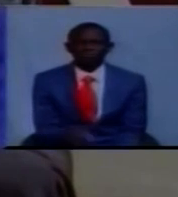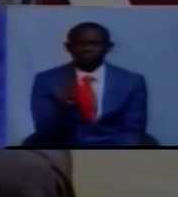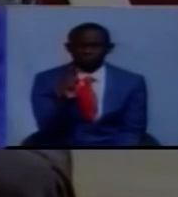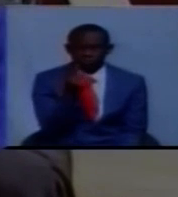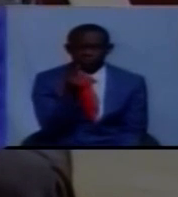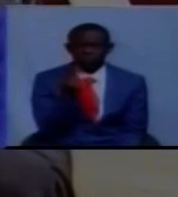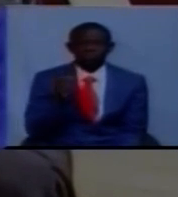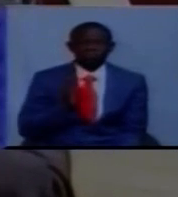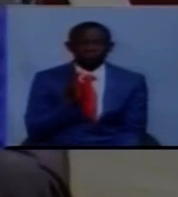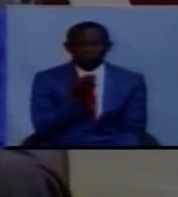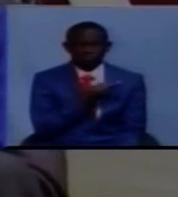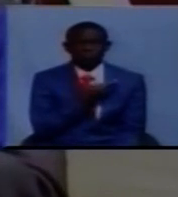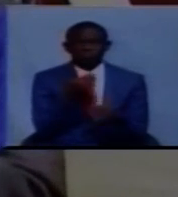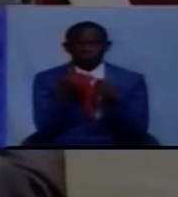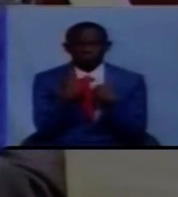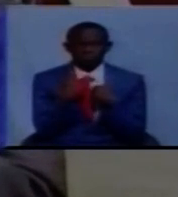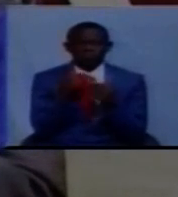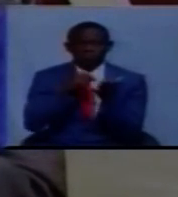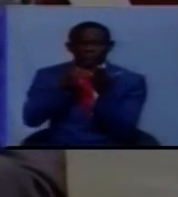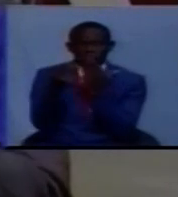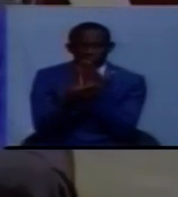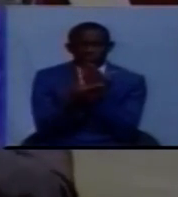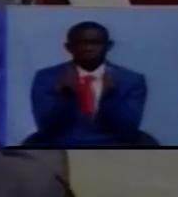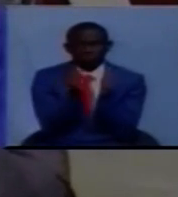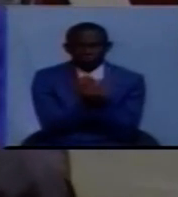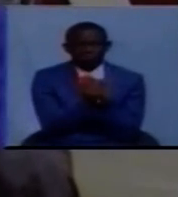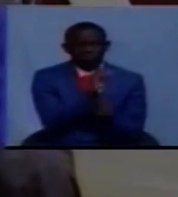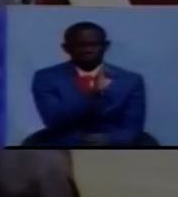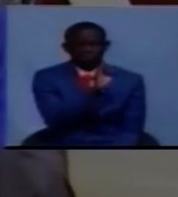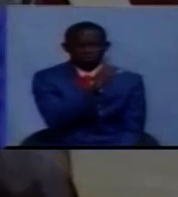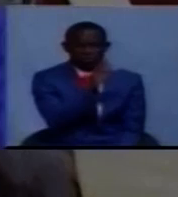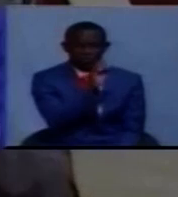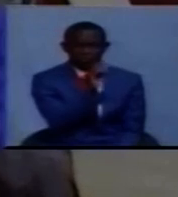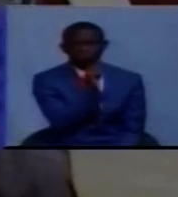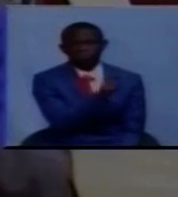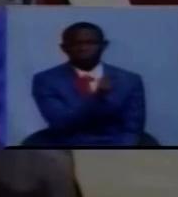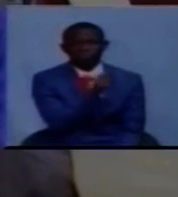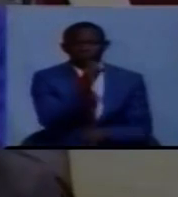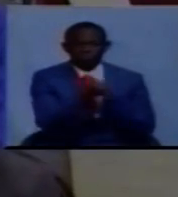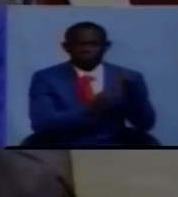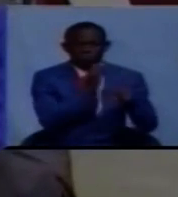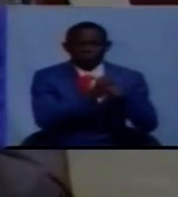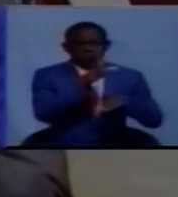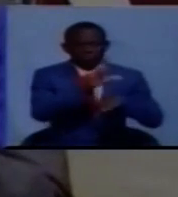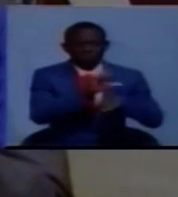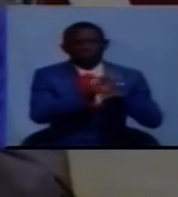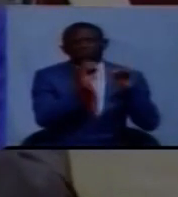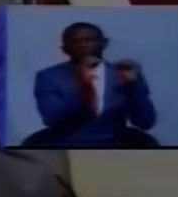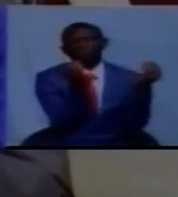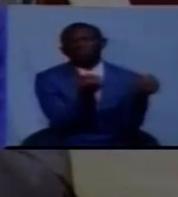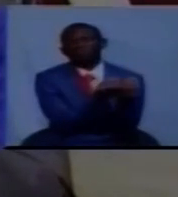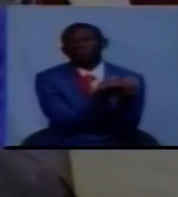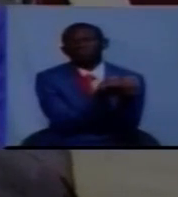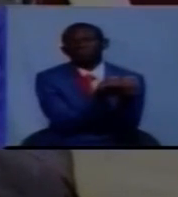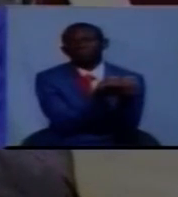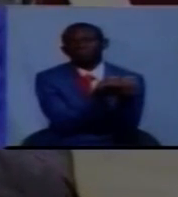decent work agenda. What we're looking at is people who are working. That is the concern of this government. If you